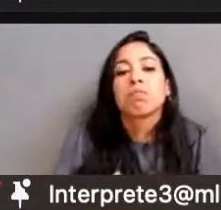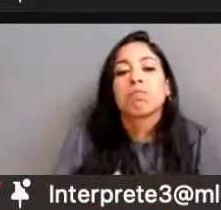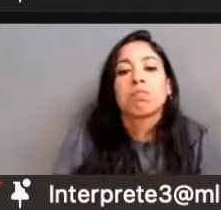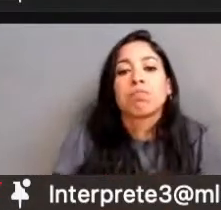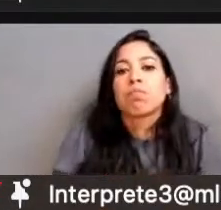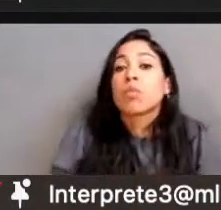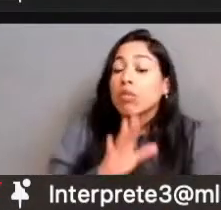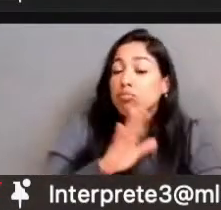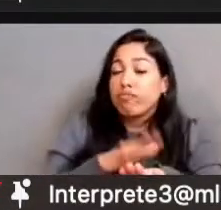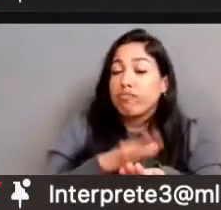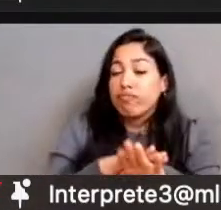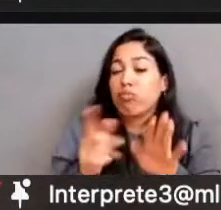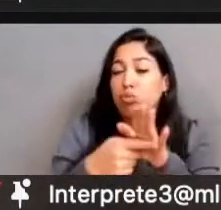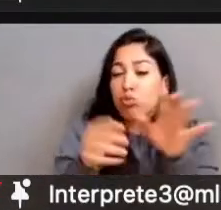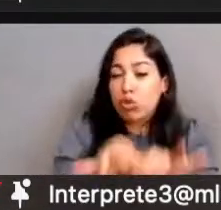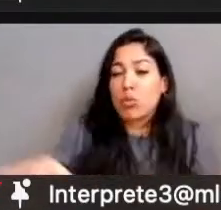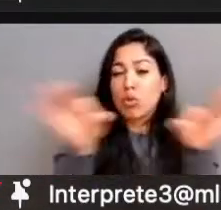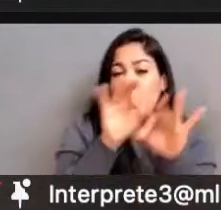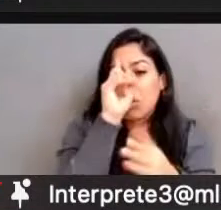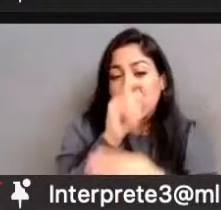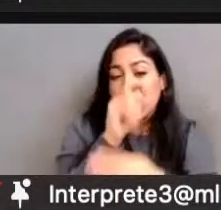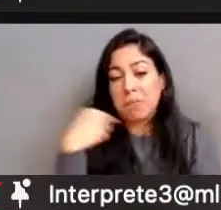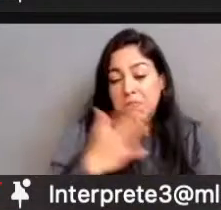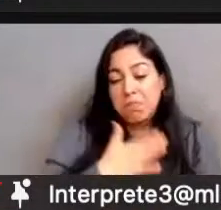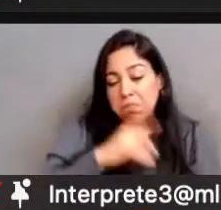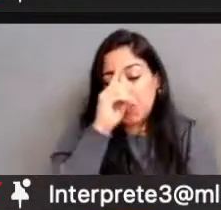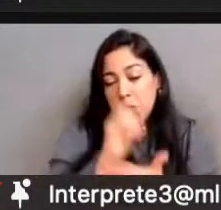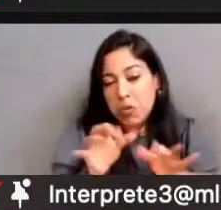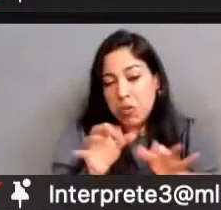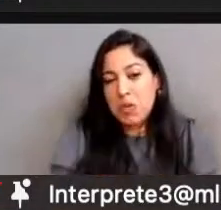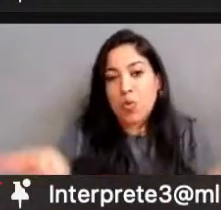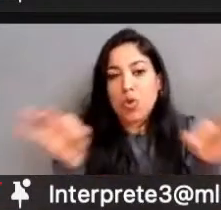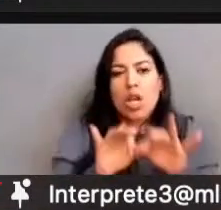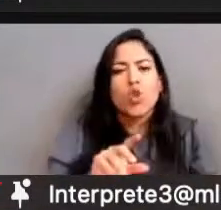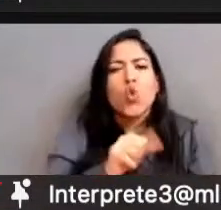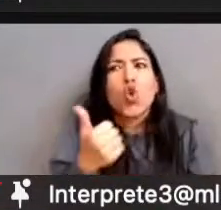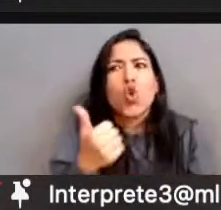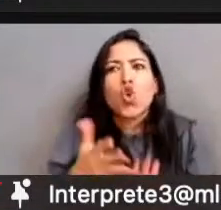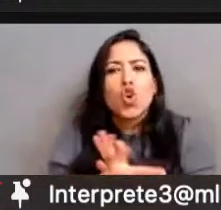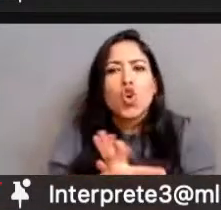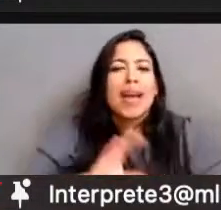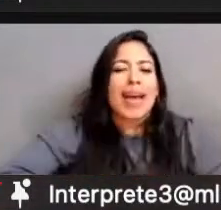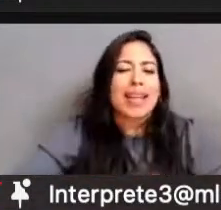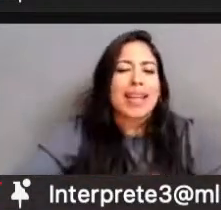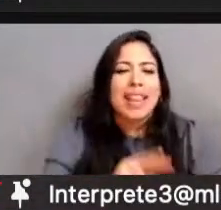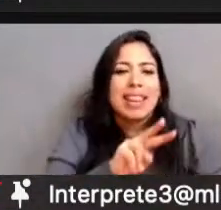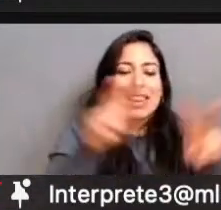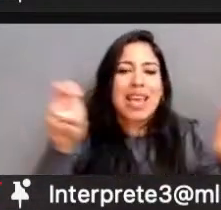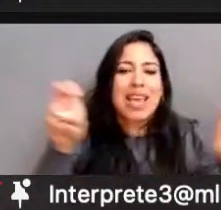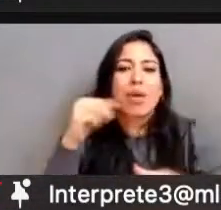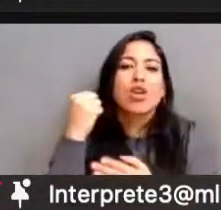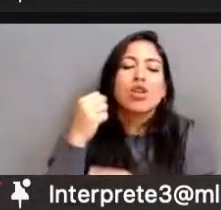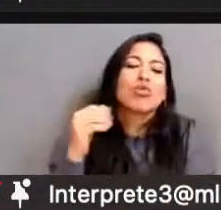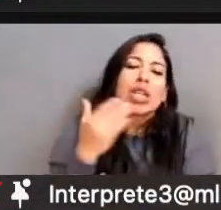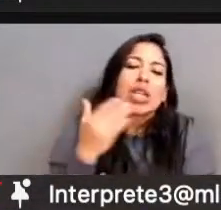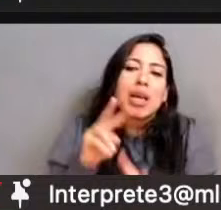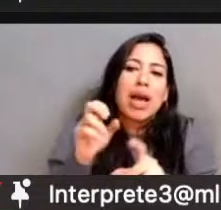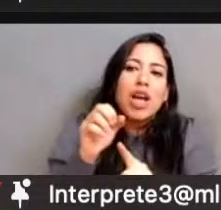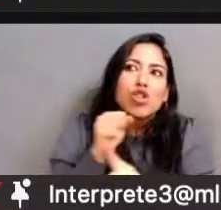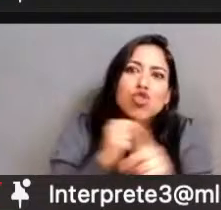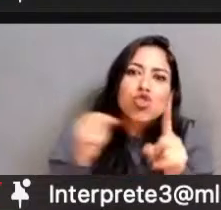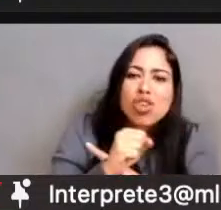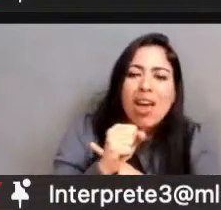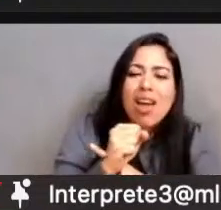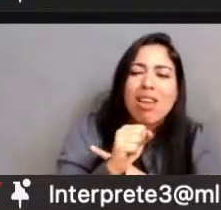And a matter that is very important in our opinion, this characteristic that has to do with the social